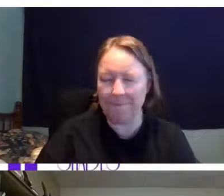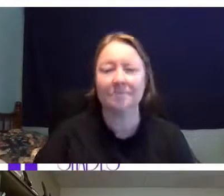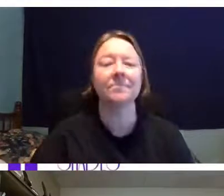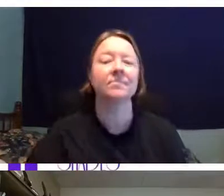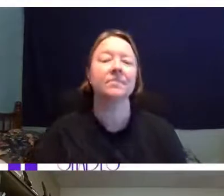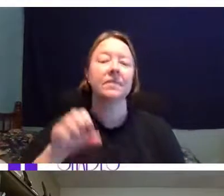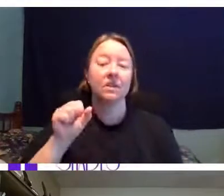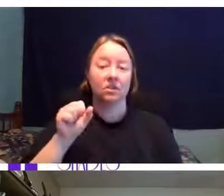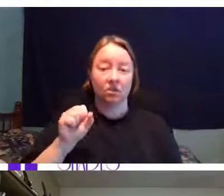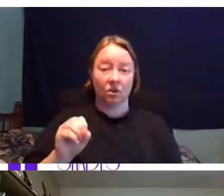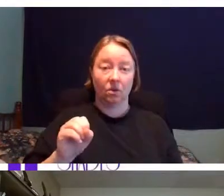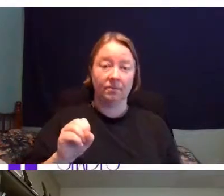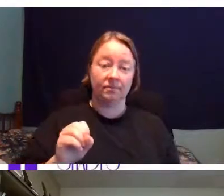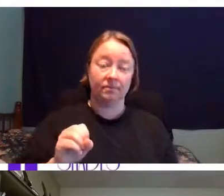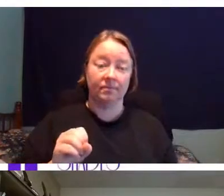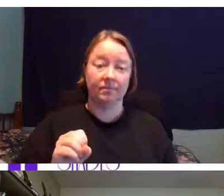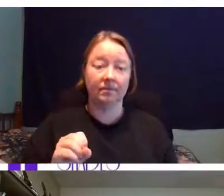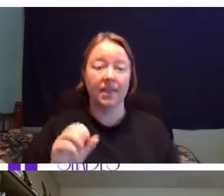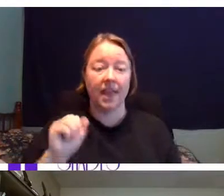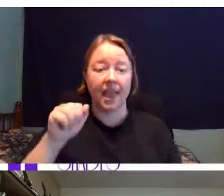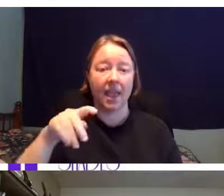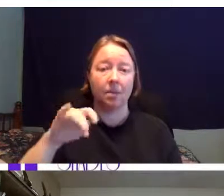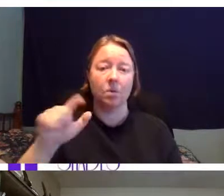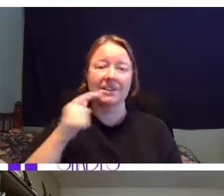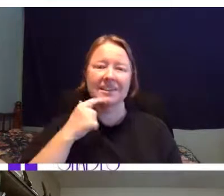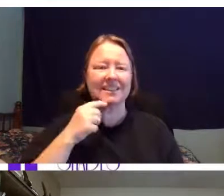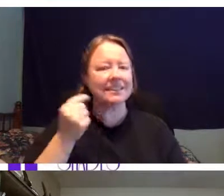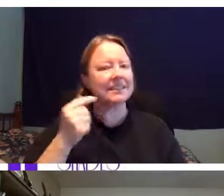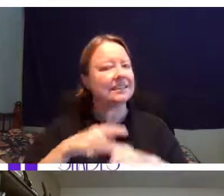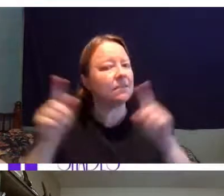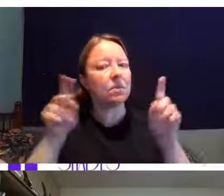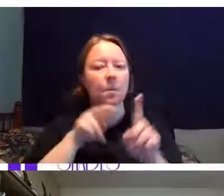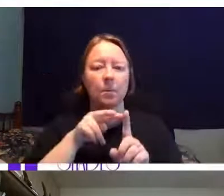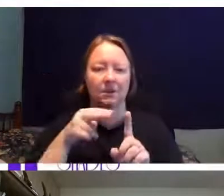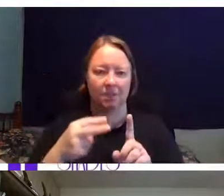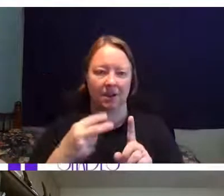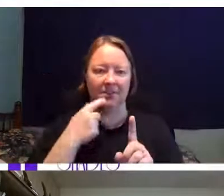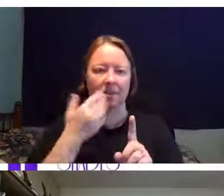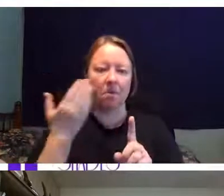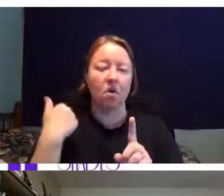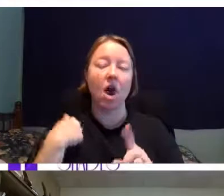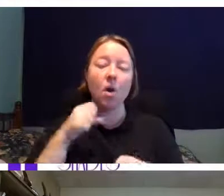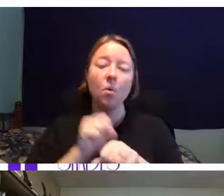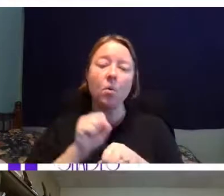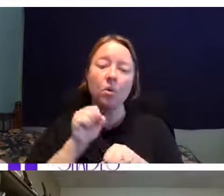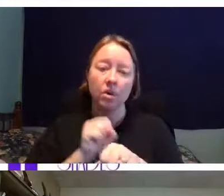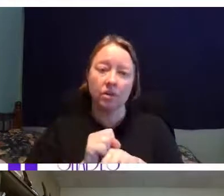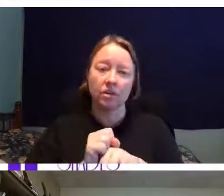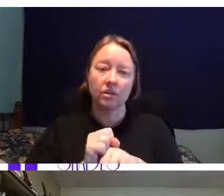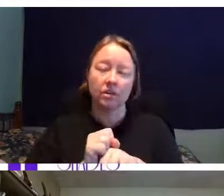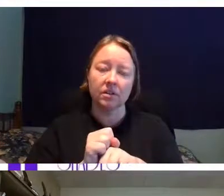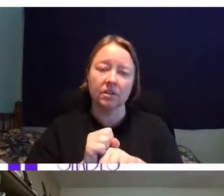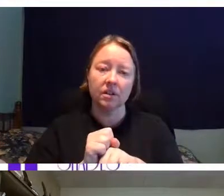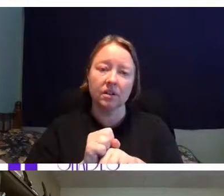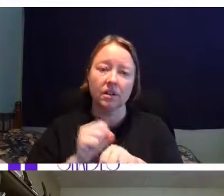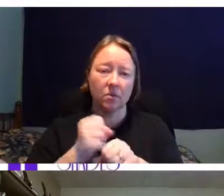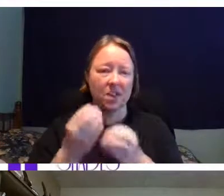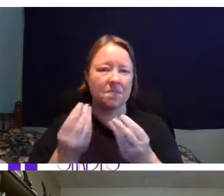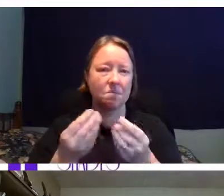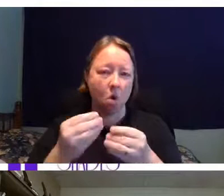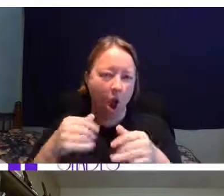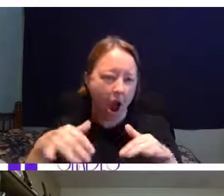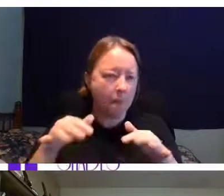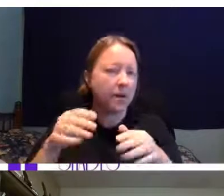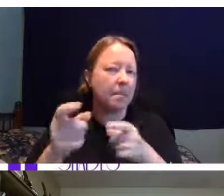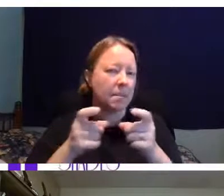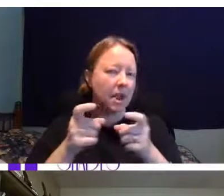So it's a little bit of a different perspective. As I mentioned before, I worked in actual residential property management